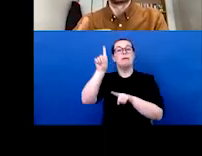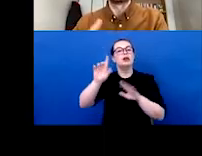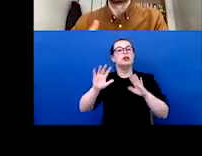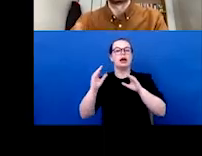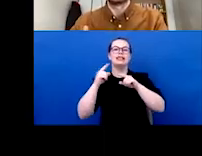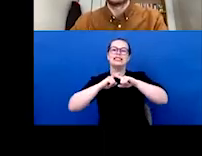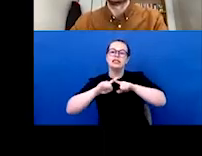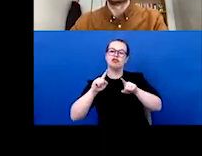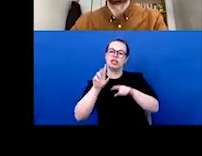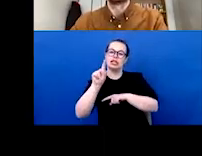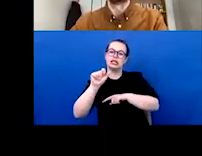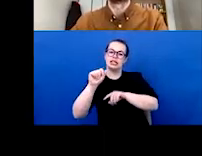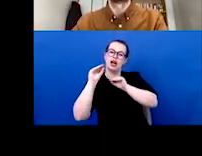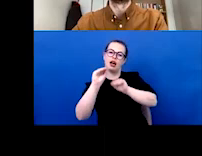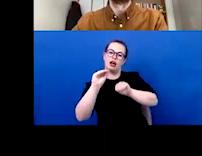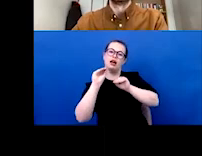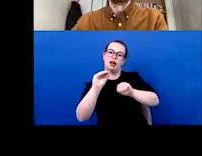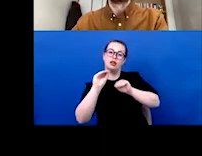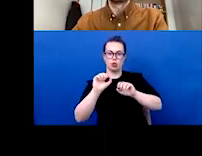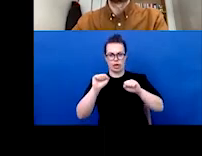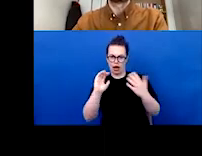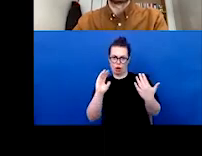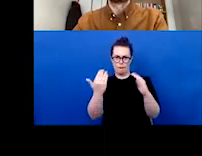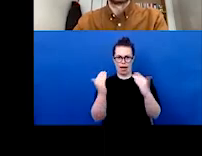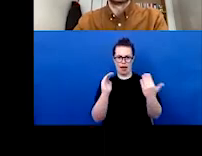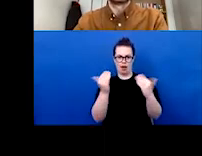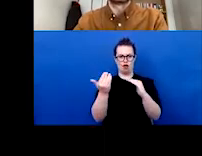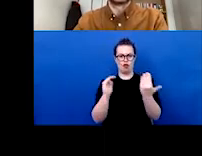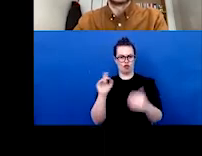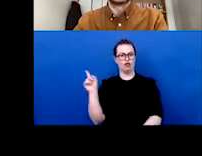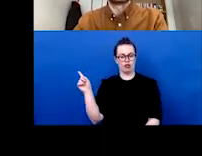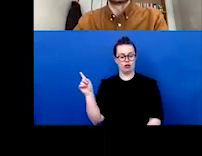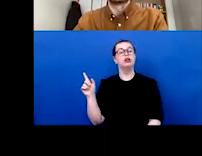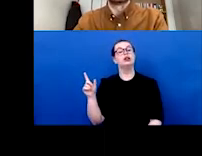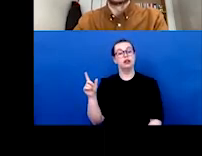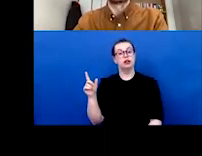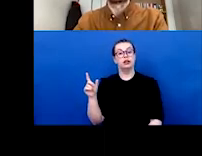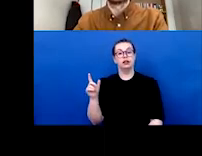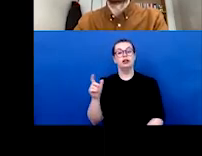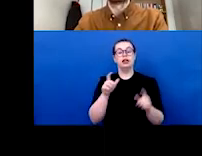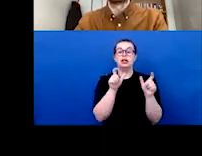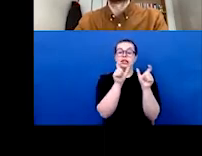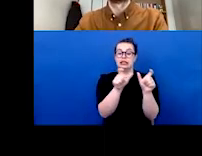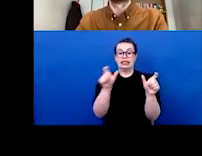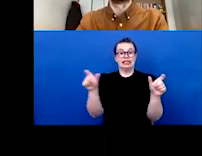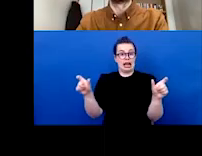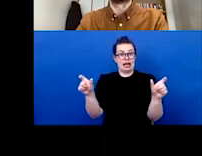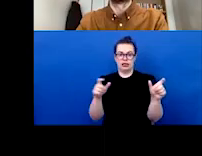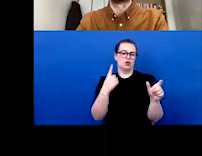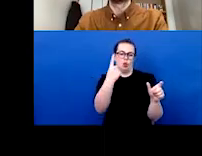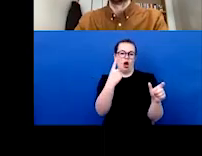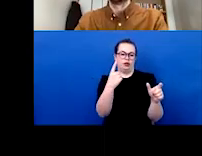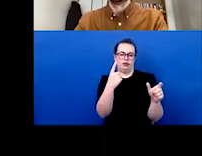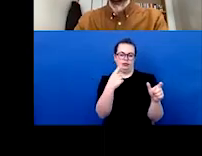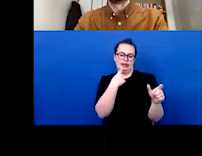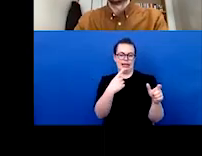So we could also compare their performance. So the syntax module is a standalone parser, as I mentioned, that requires